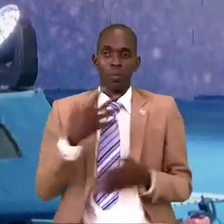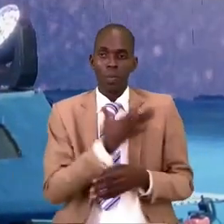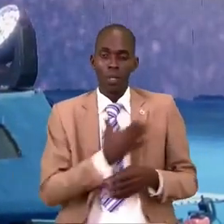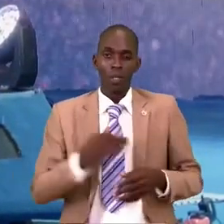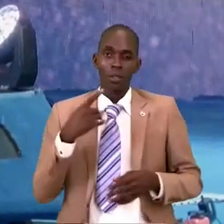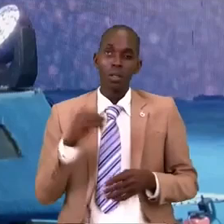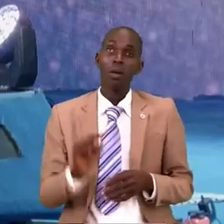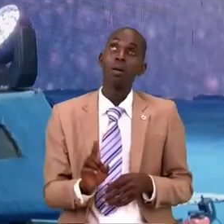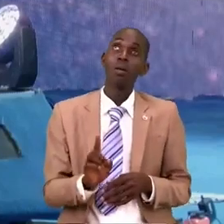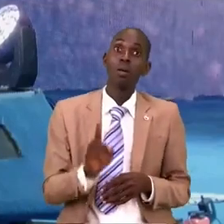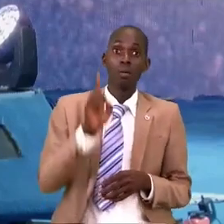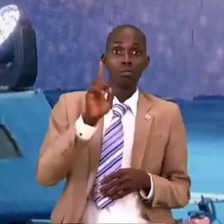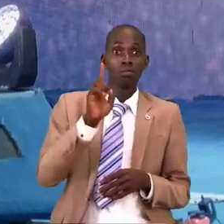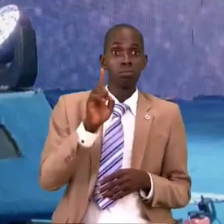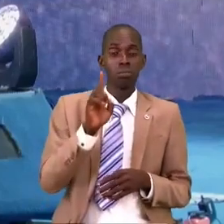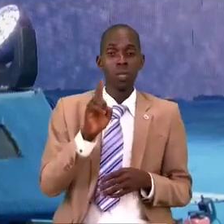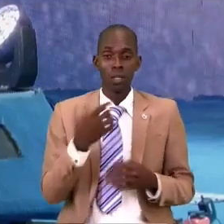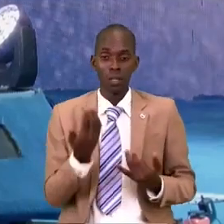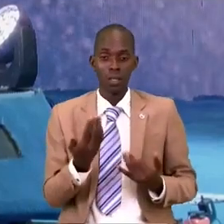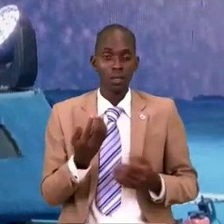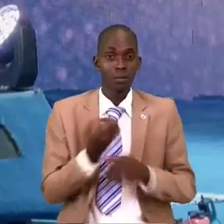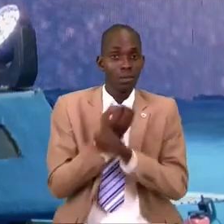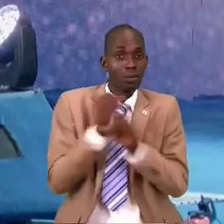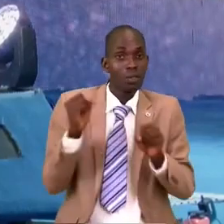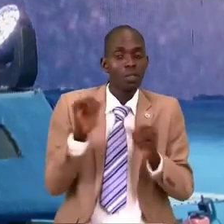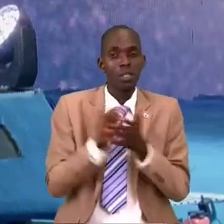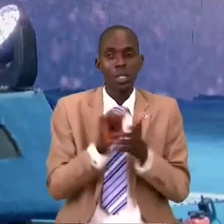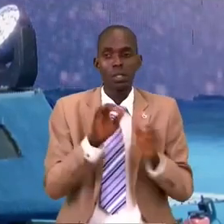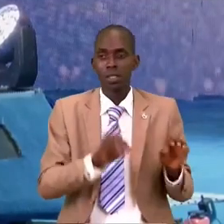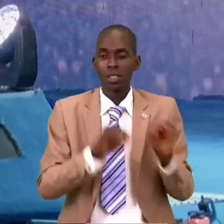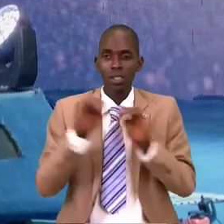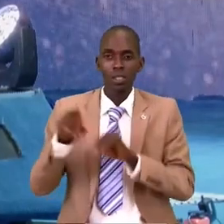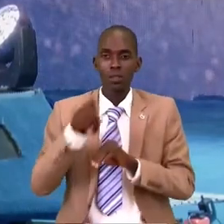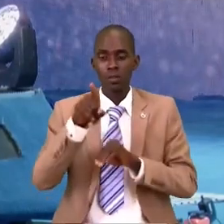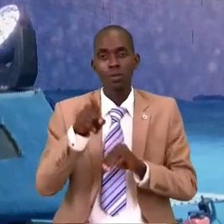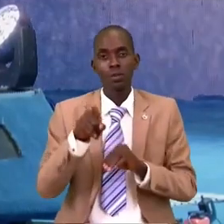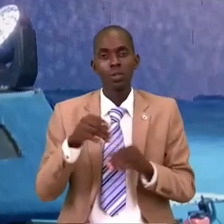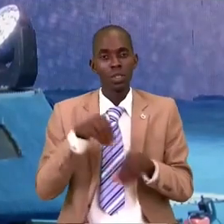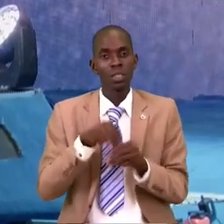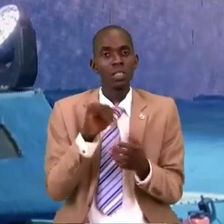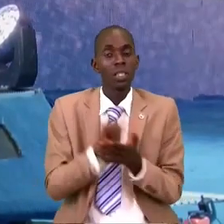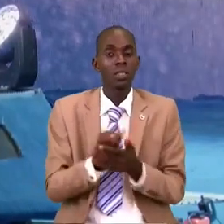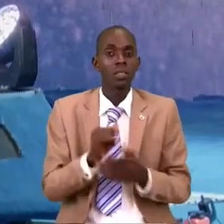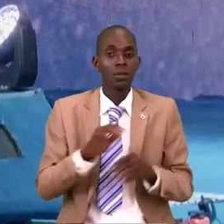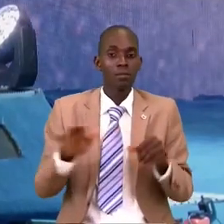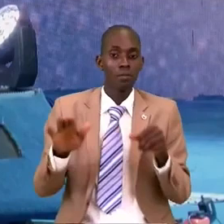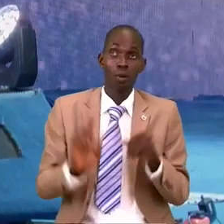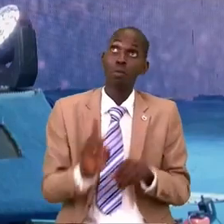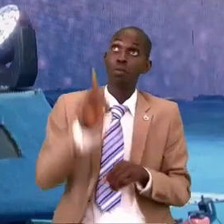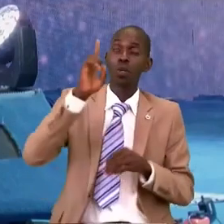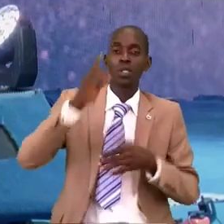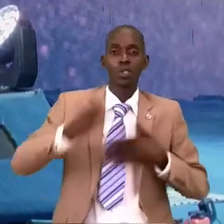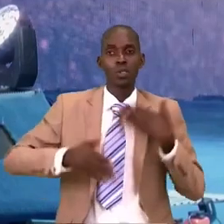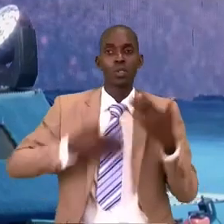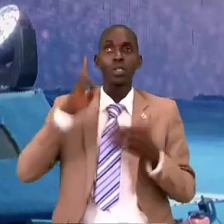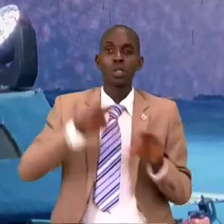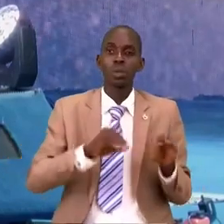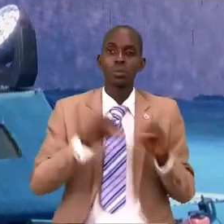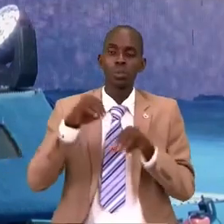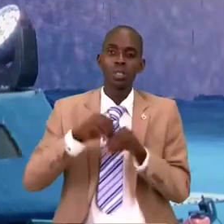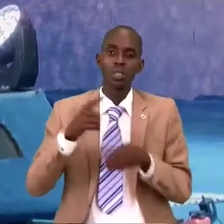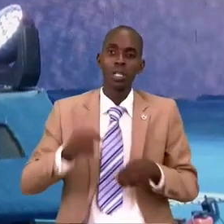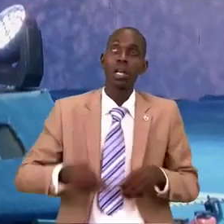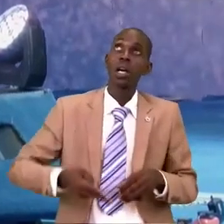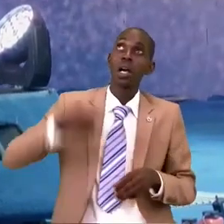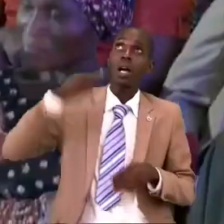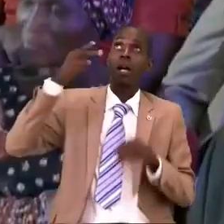he puts you on the high level. And he says, uphold me with thy free spirit. That is what he does, he